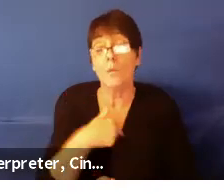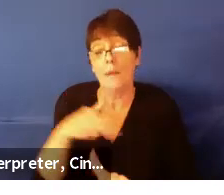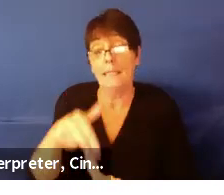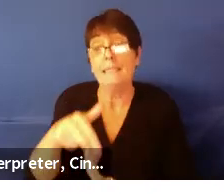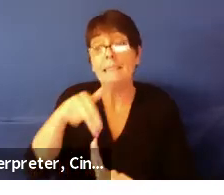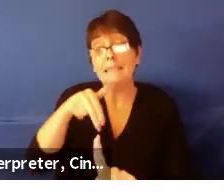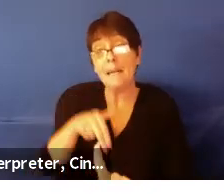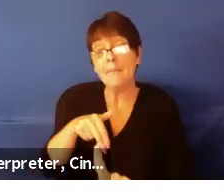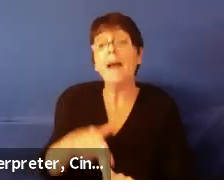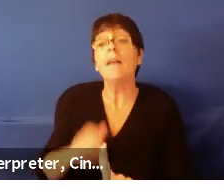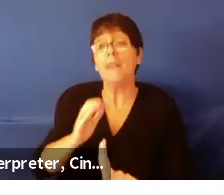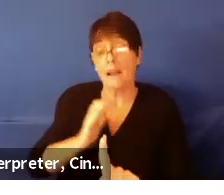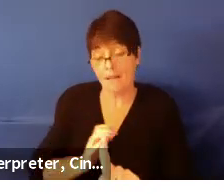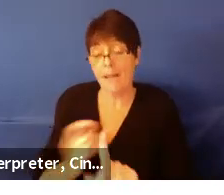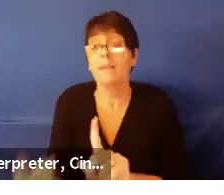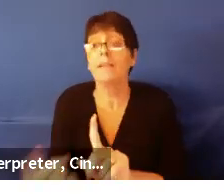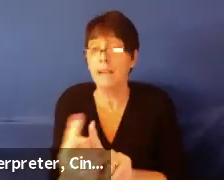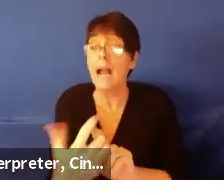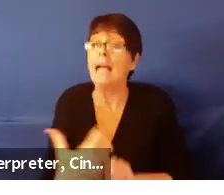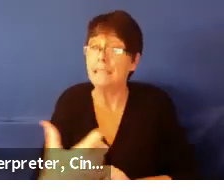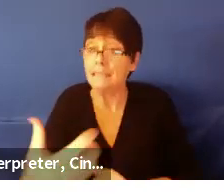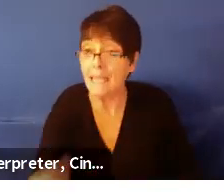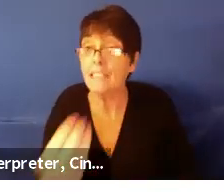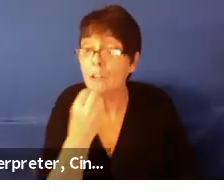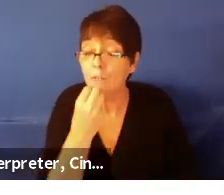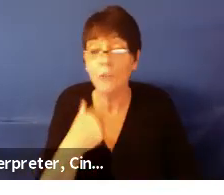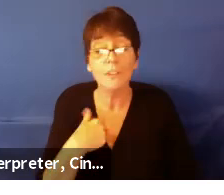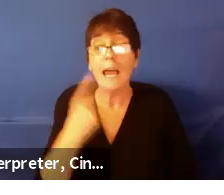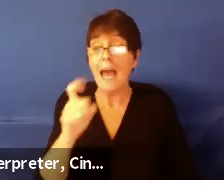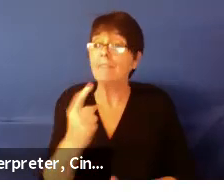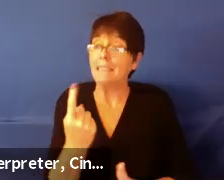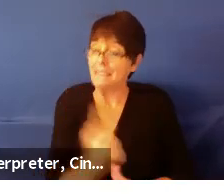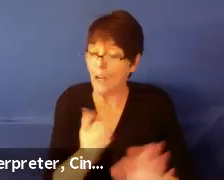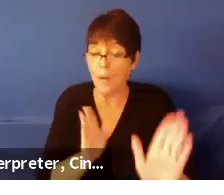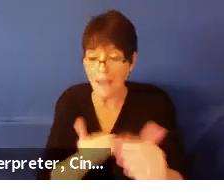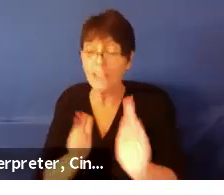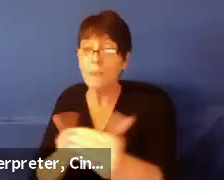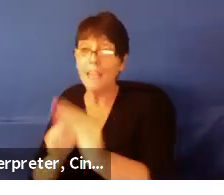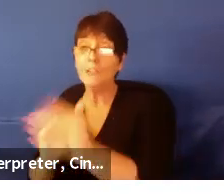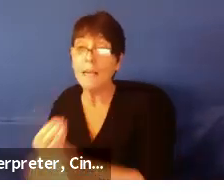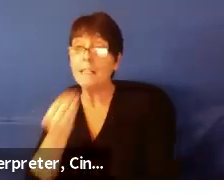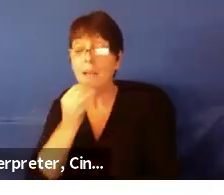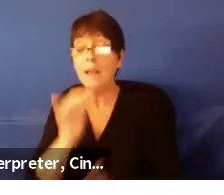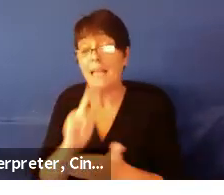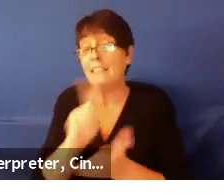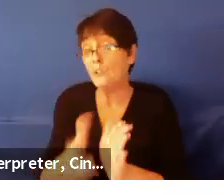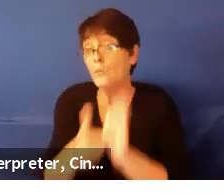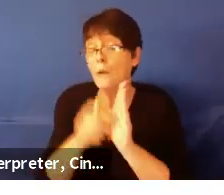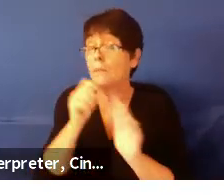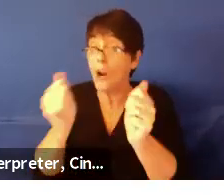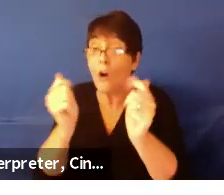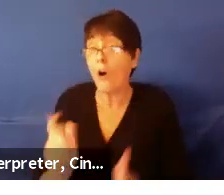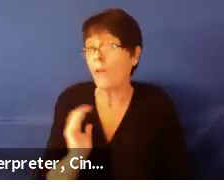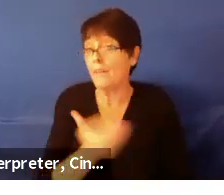and the client retrieves that. So we have to have singly packaged meals which is a requirement that not all of our